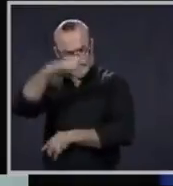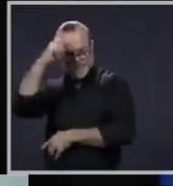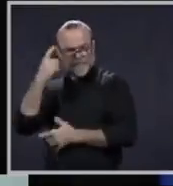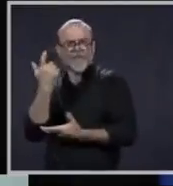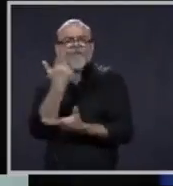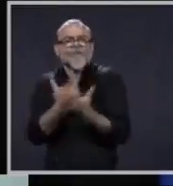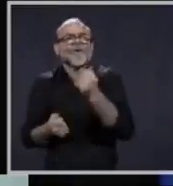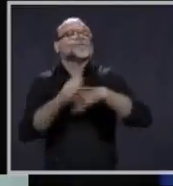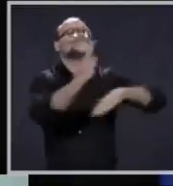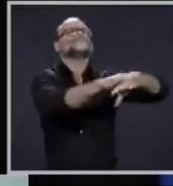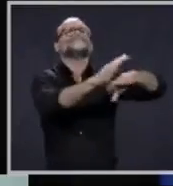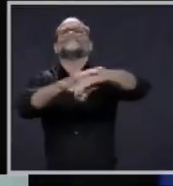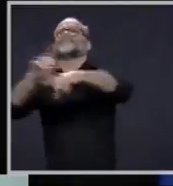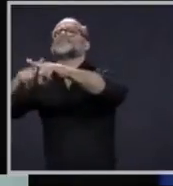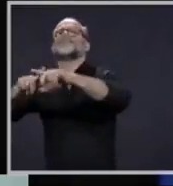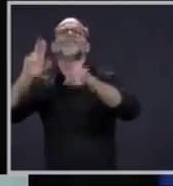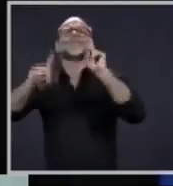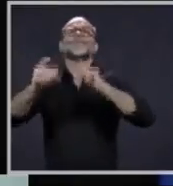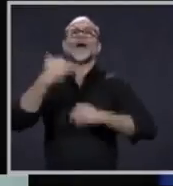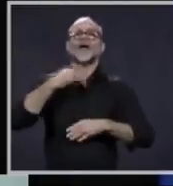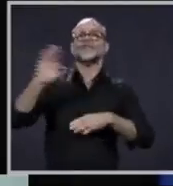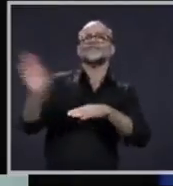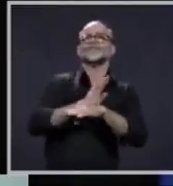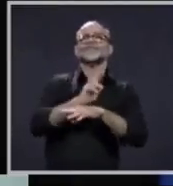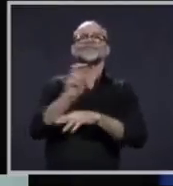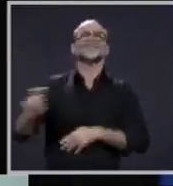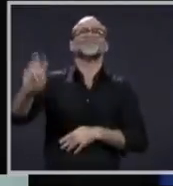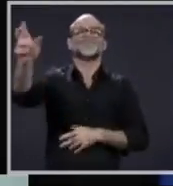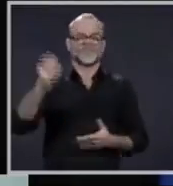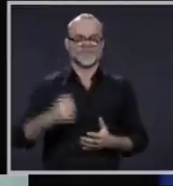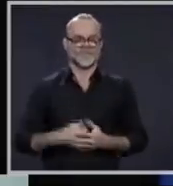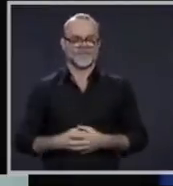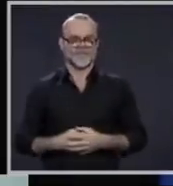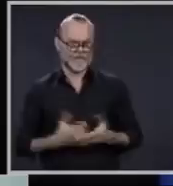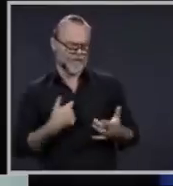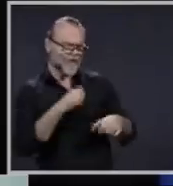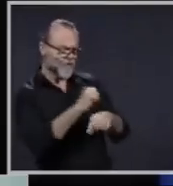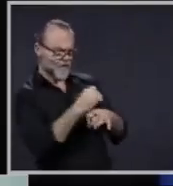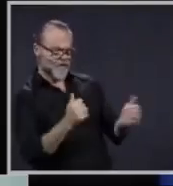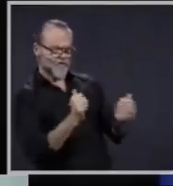We have to make sure that we do that at the right time. So